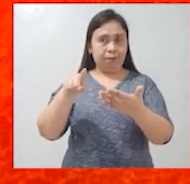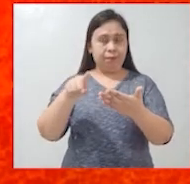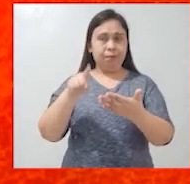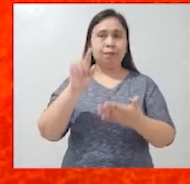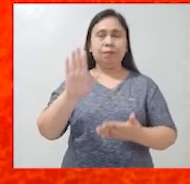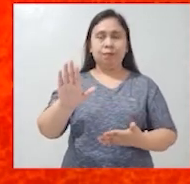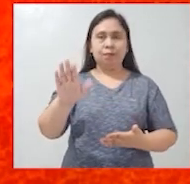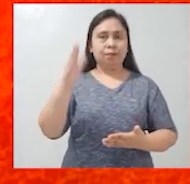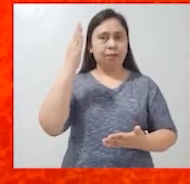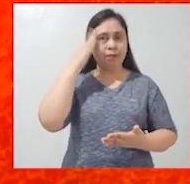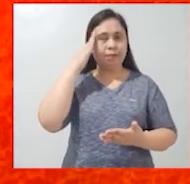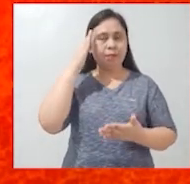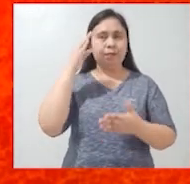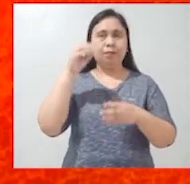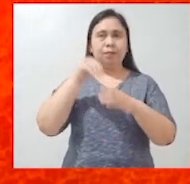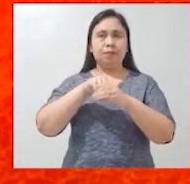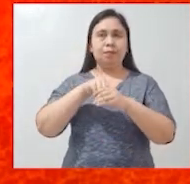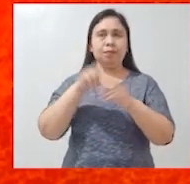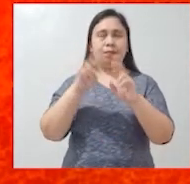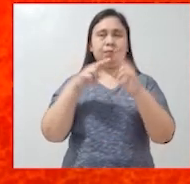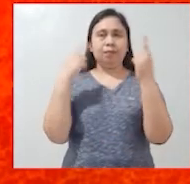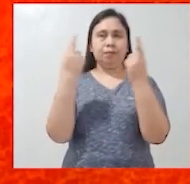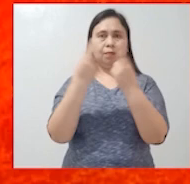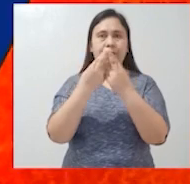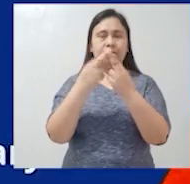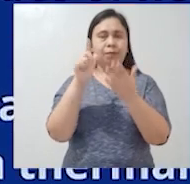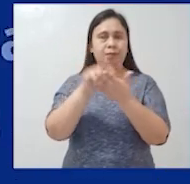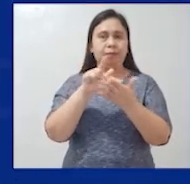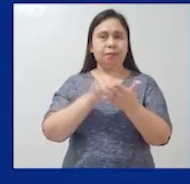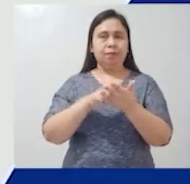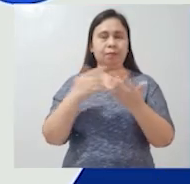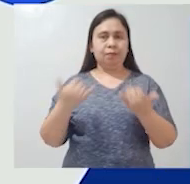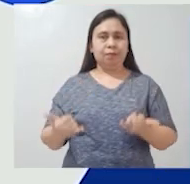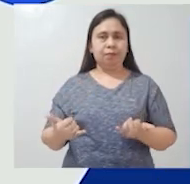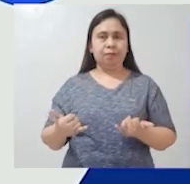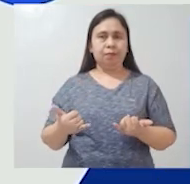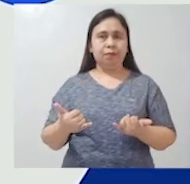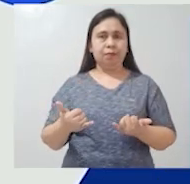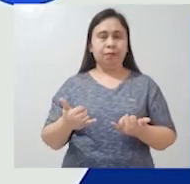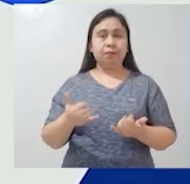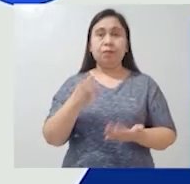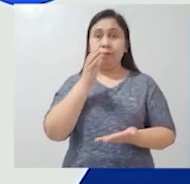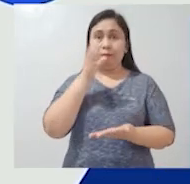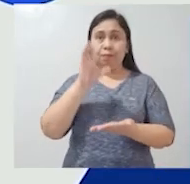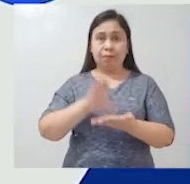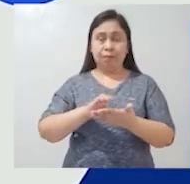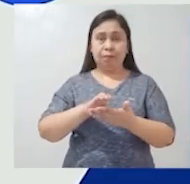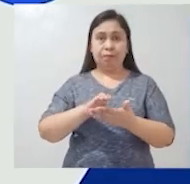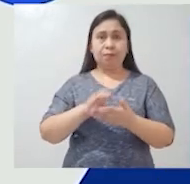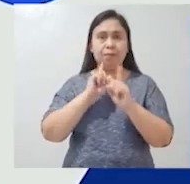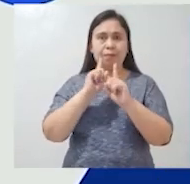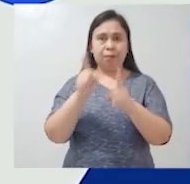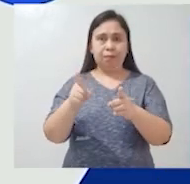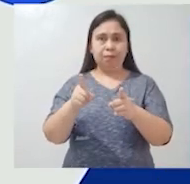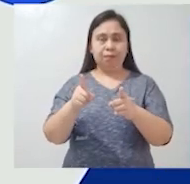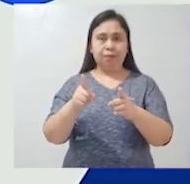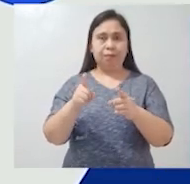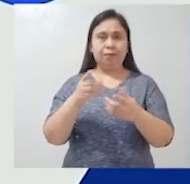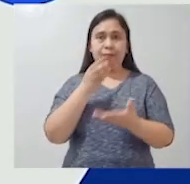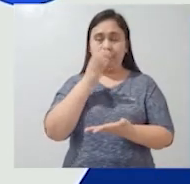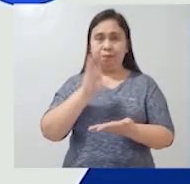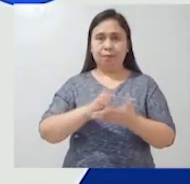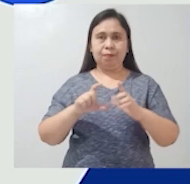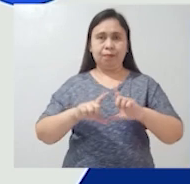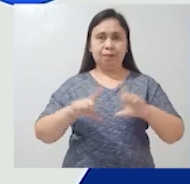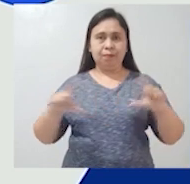knowledge in relation to our lesson for today. I want you to comment your answer below. Are you now